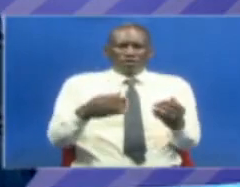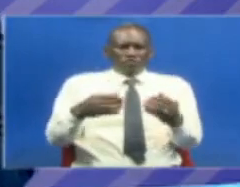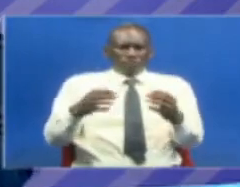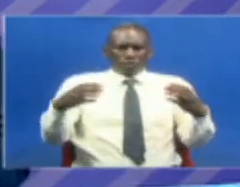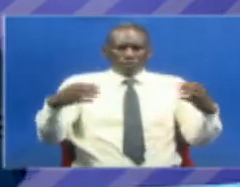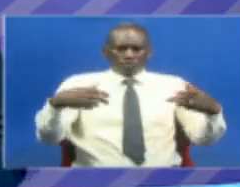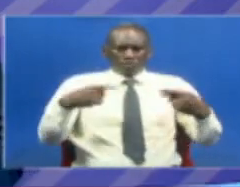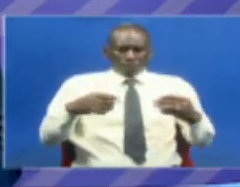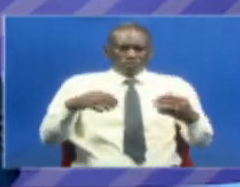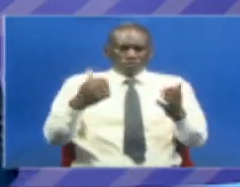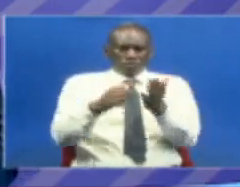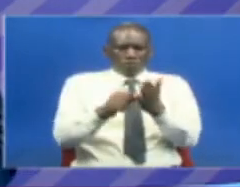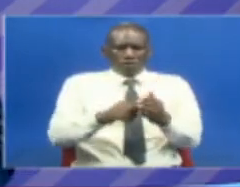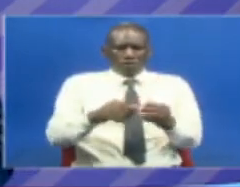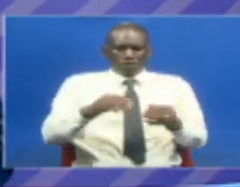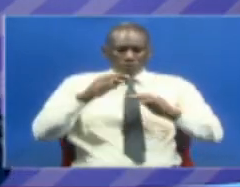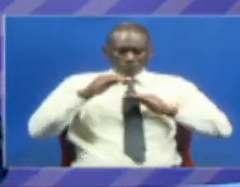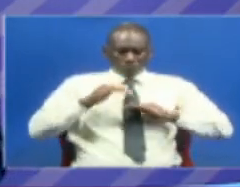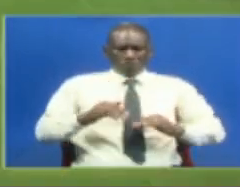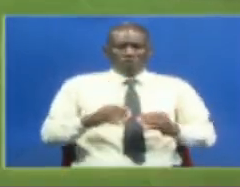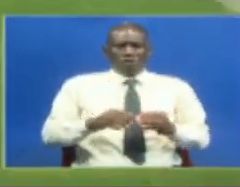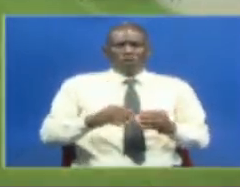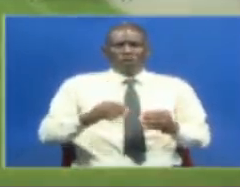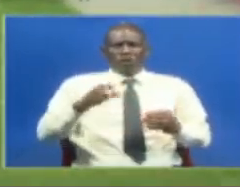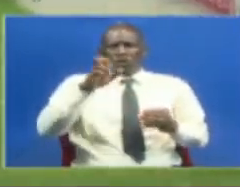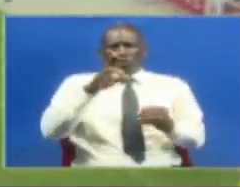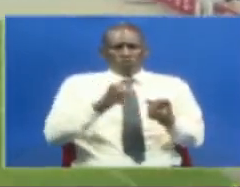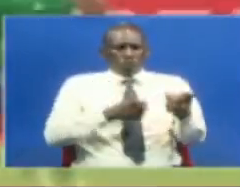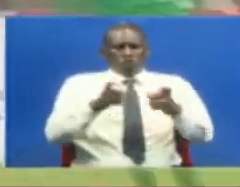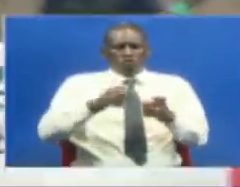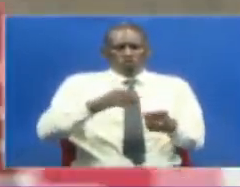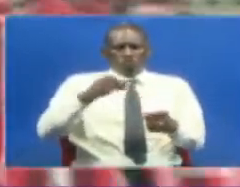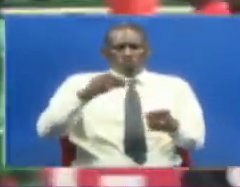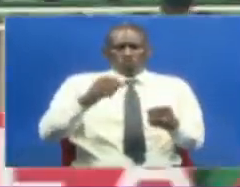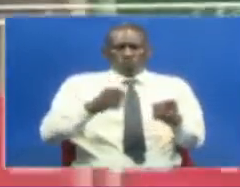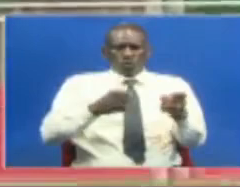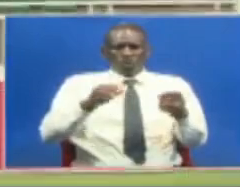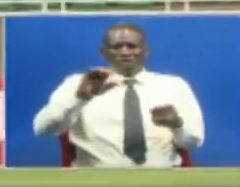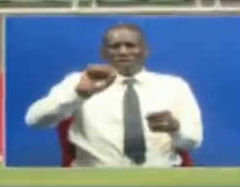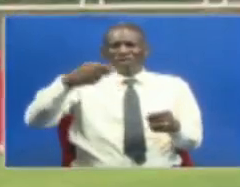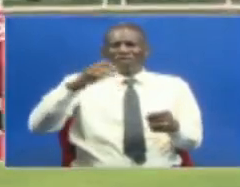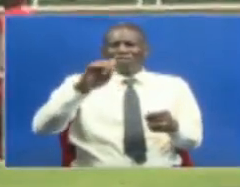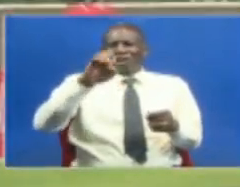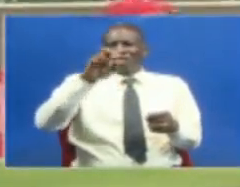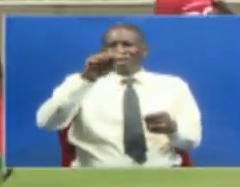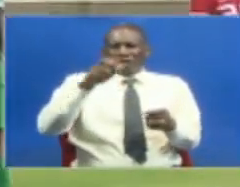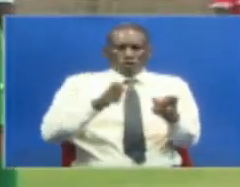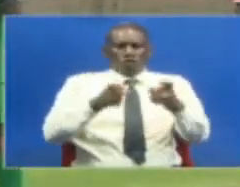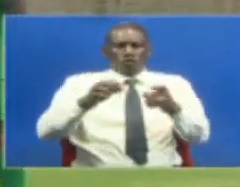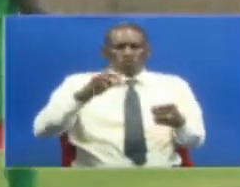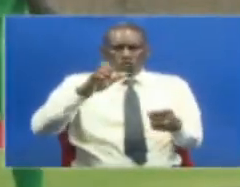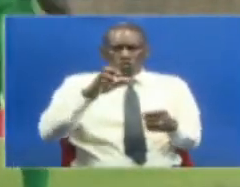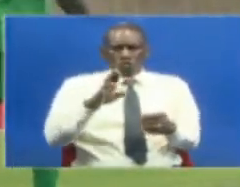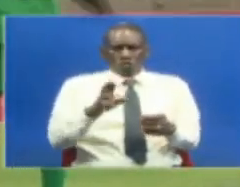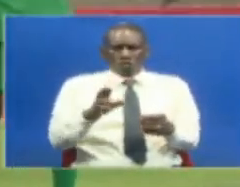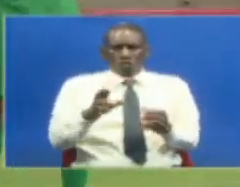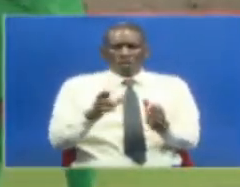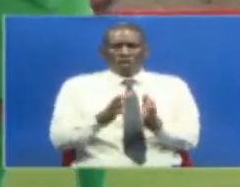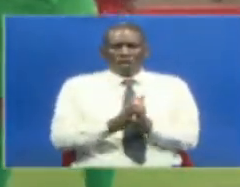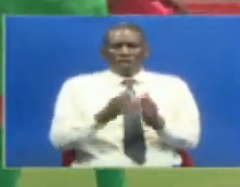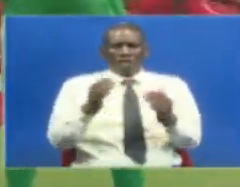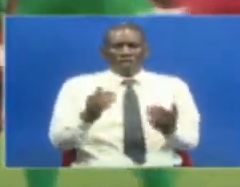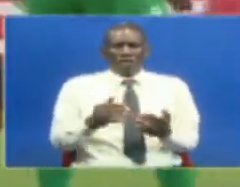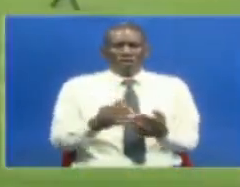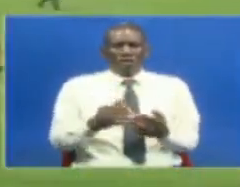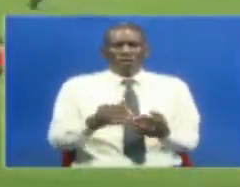break. Shaban held Gor Mahia for the majority of the game, restricting the champions to shots outside the box, much to the chagrin of